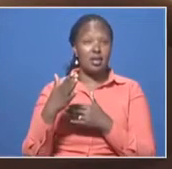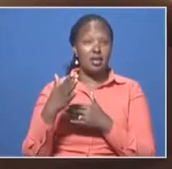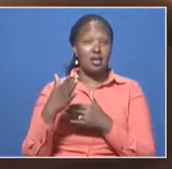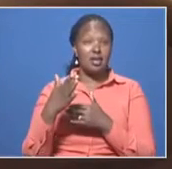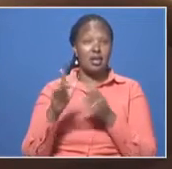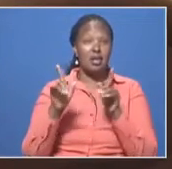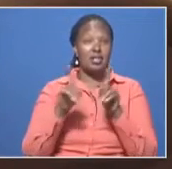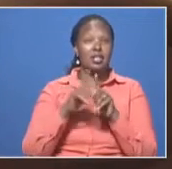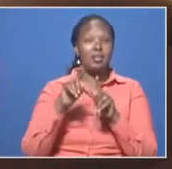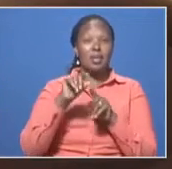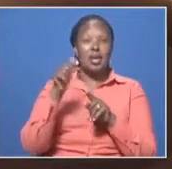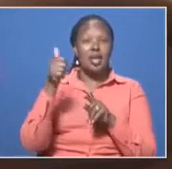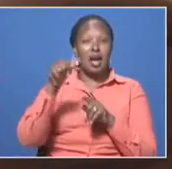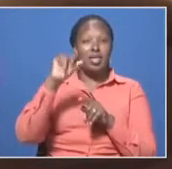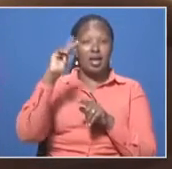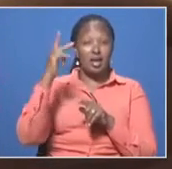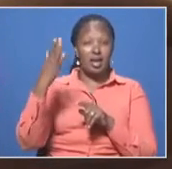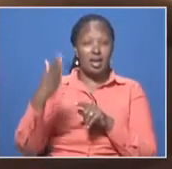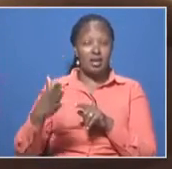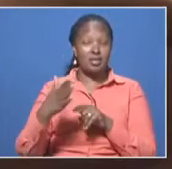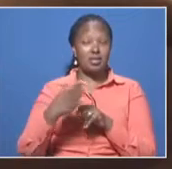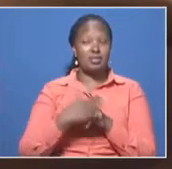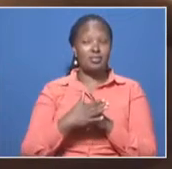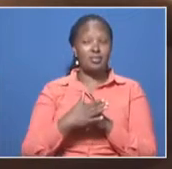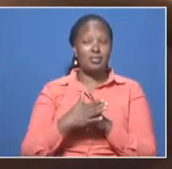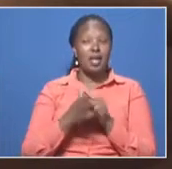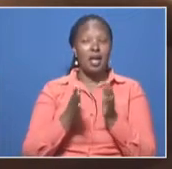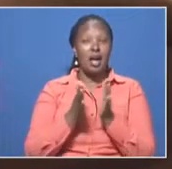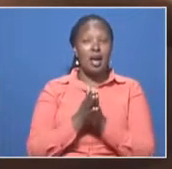just like other Kenyans are Kenyans. Mm. And